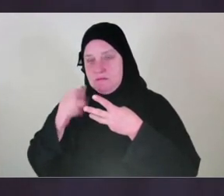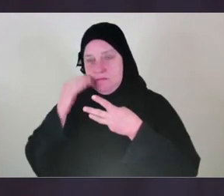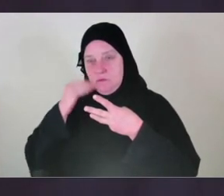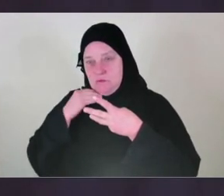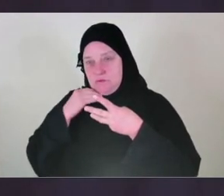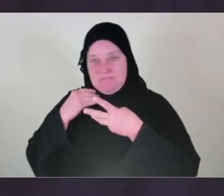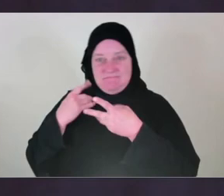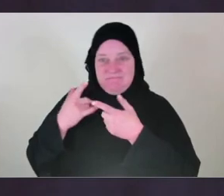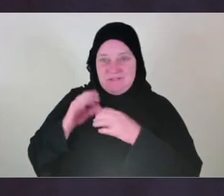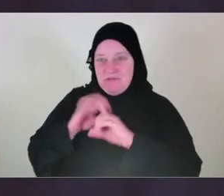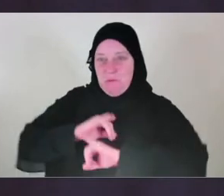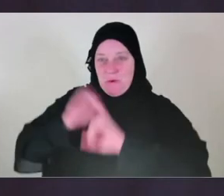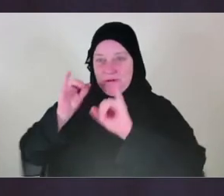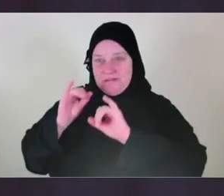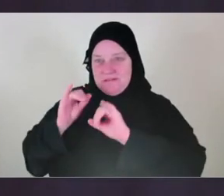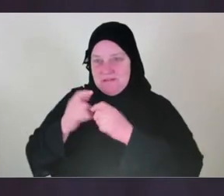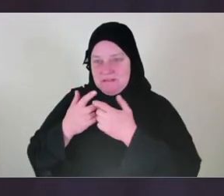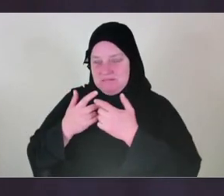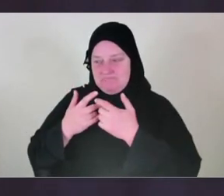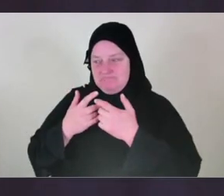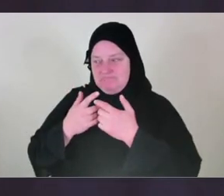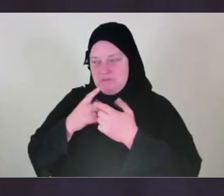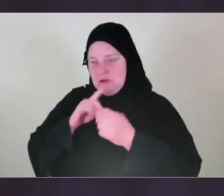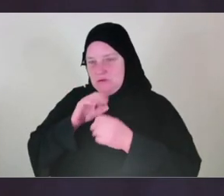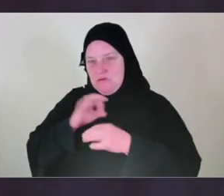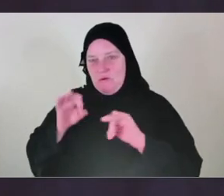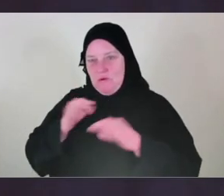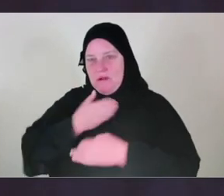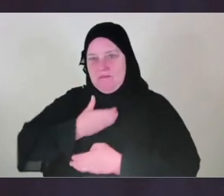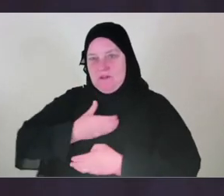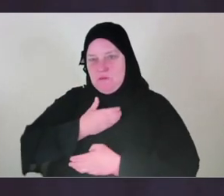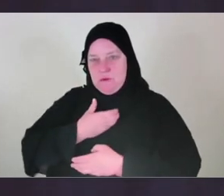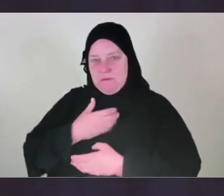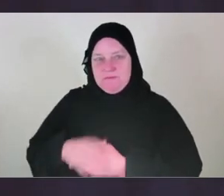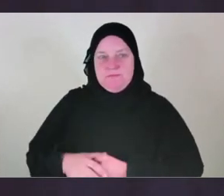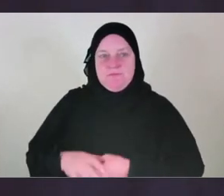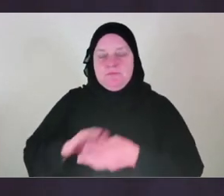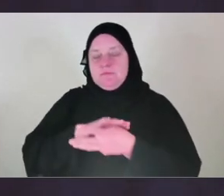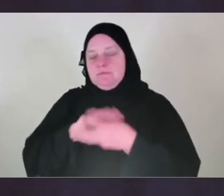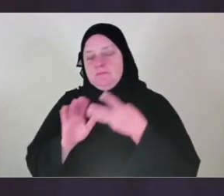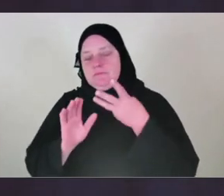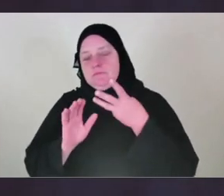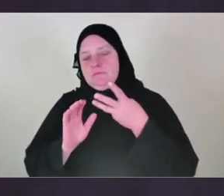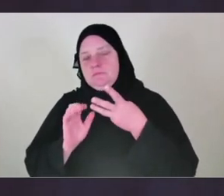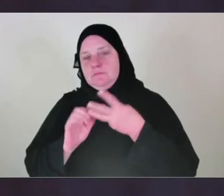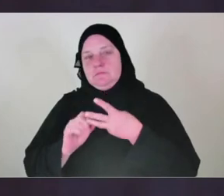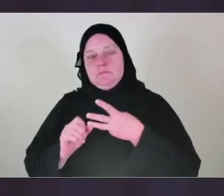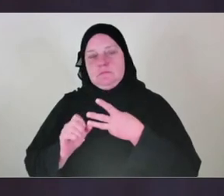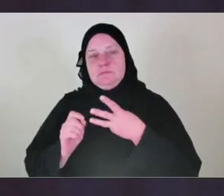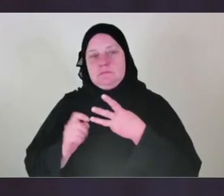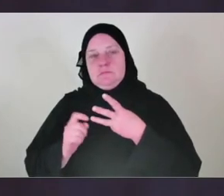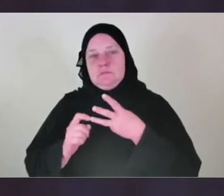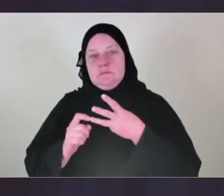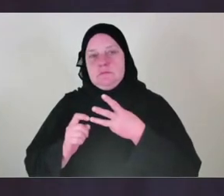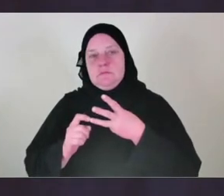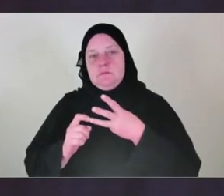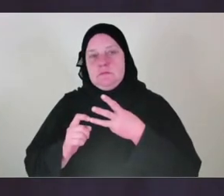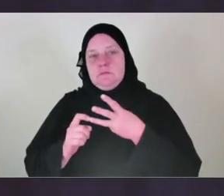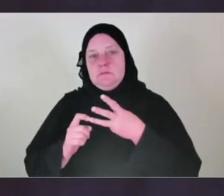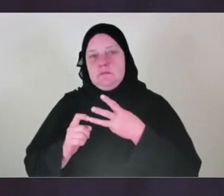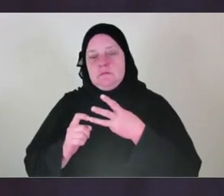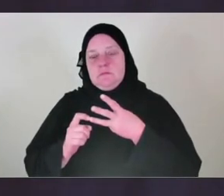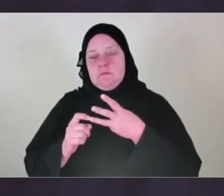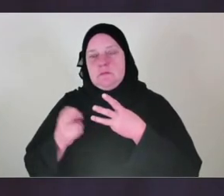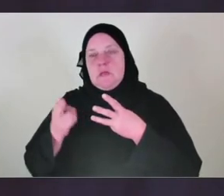like the others and remain. And he wasn't killed. He died of natural causes. But when